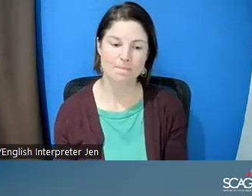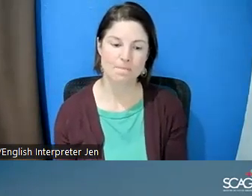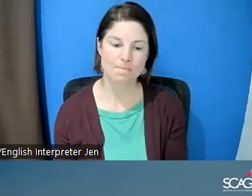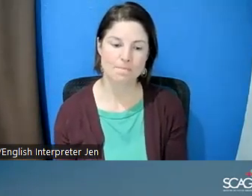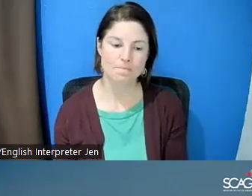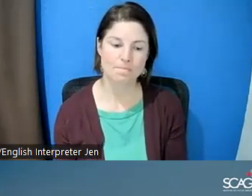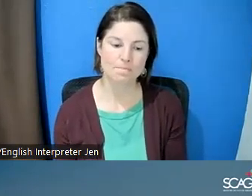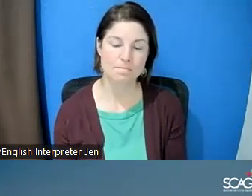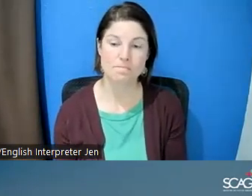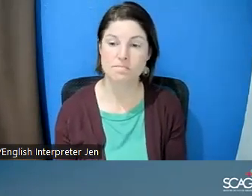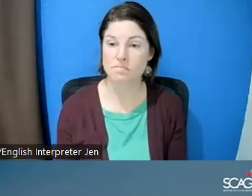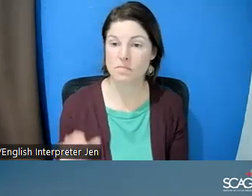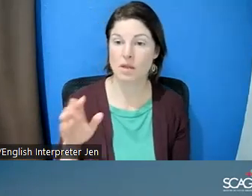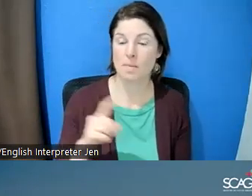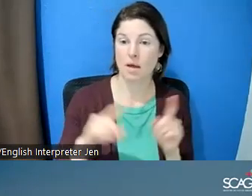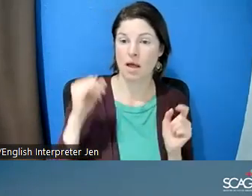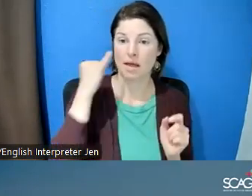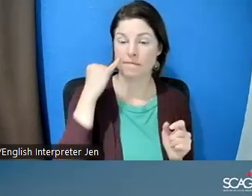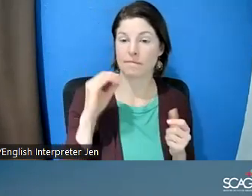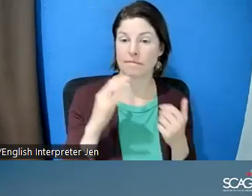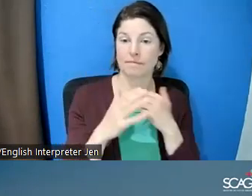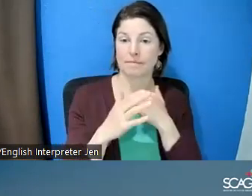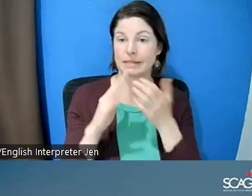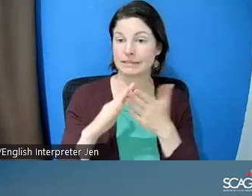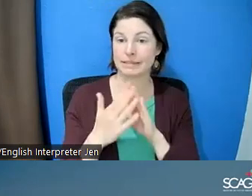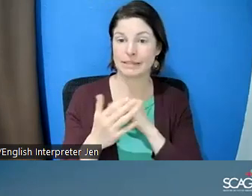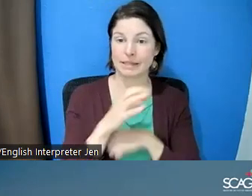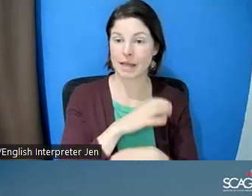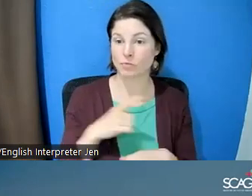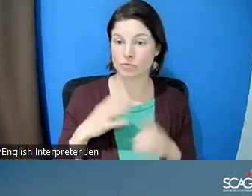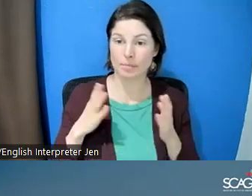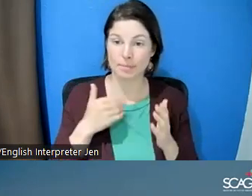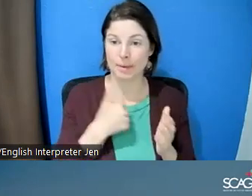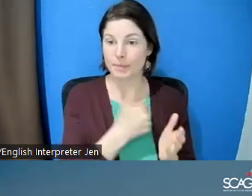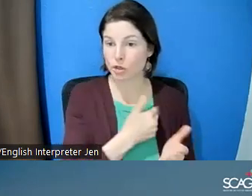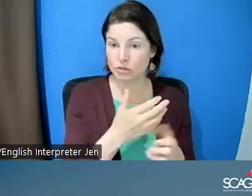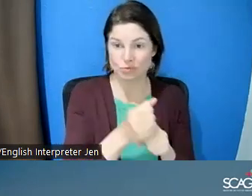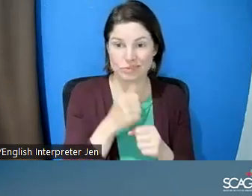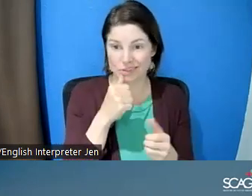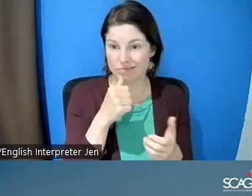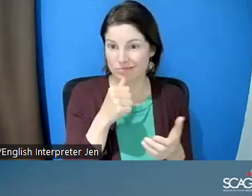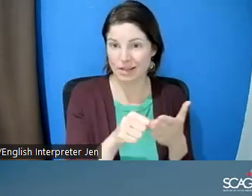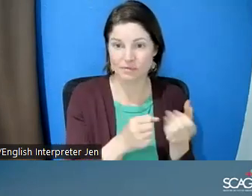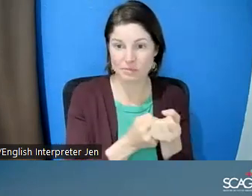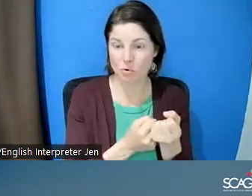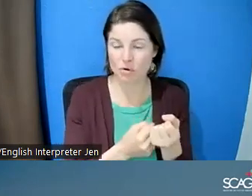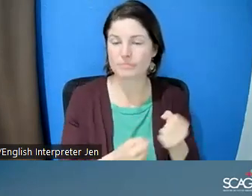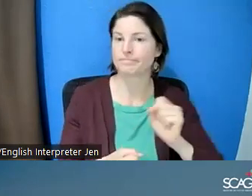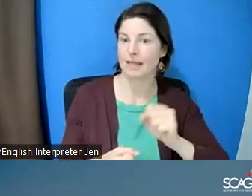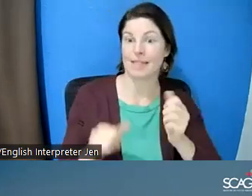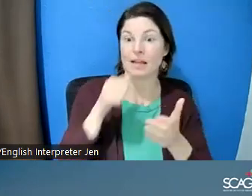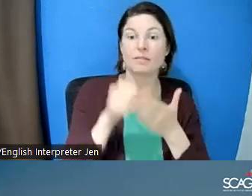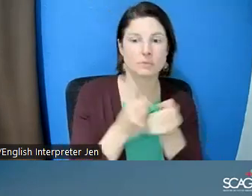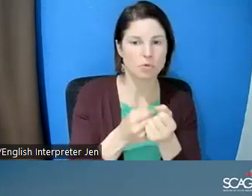from one of the city council members. Yes. Okay. Yes. and that is required with your application.